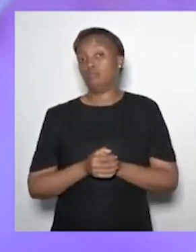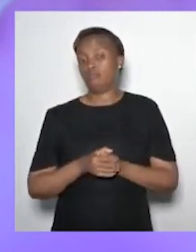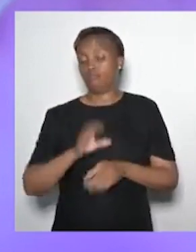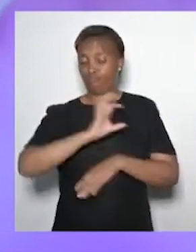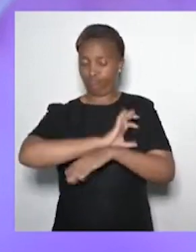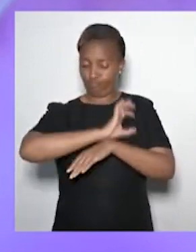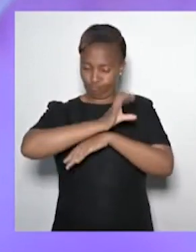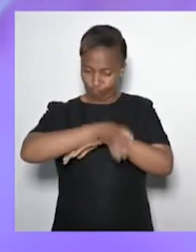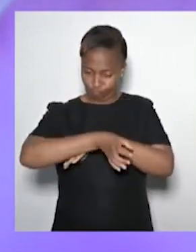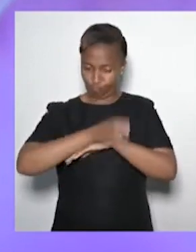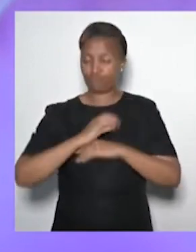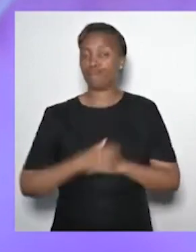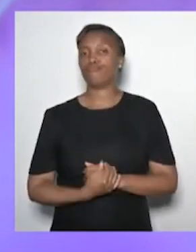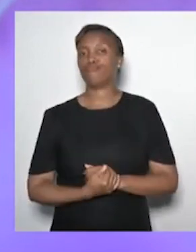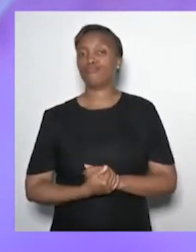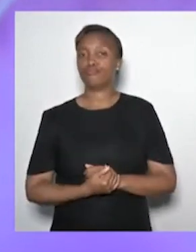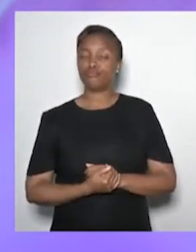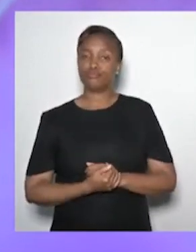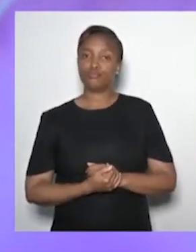conference